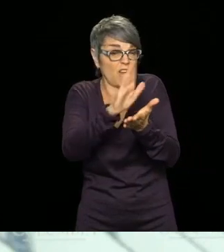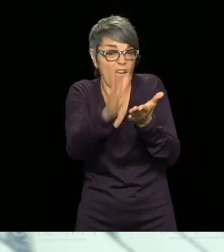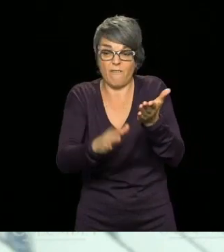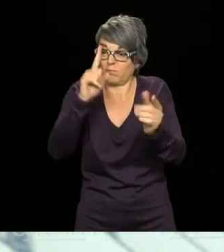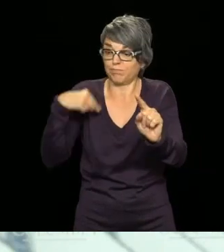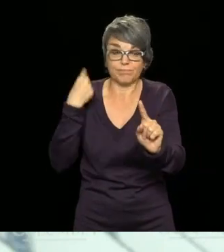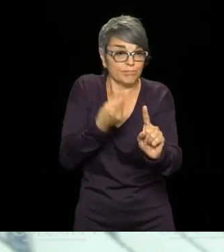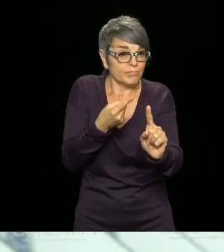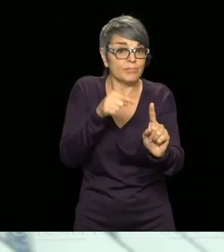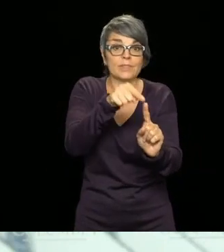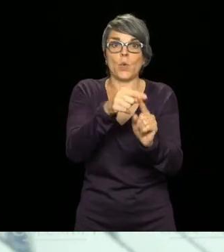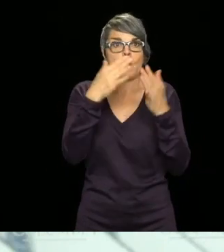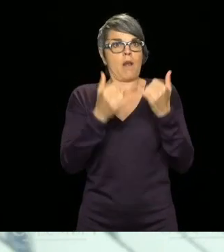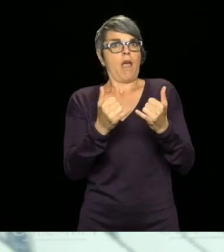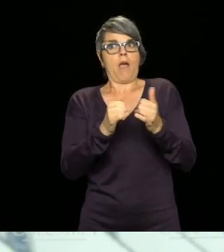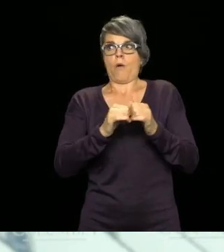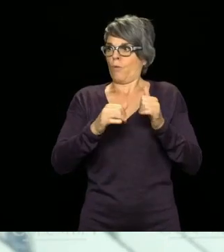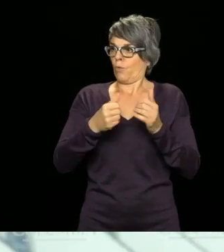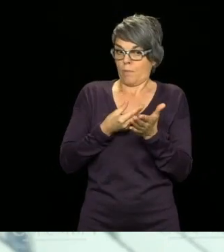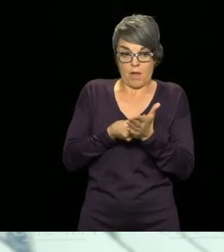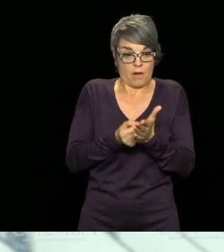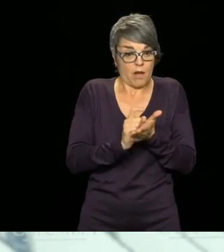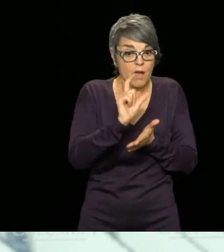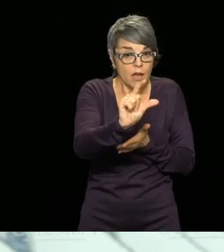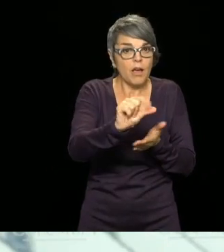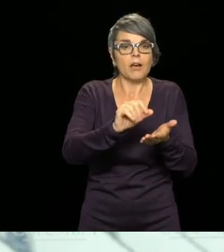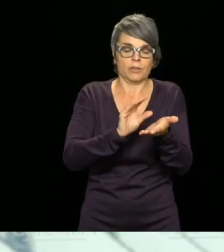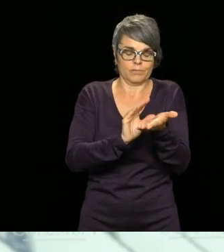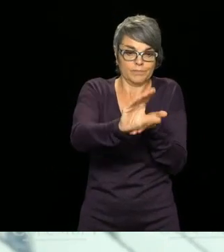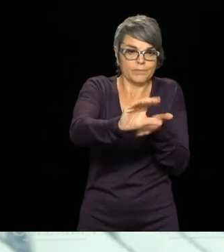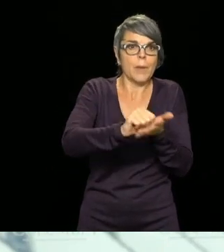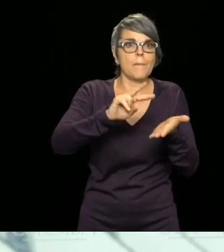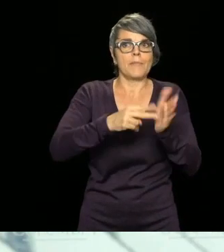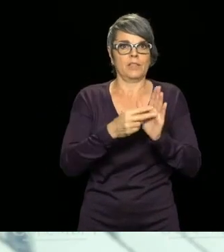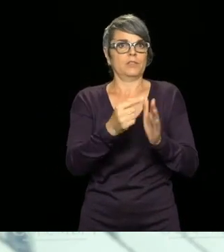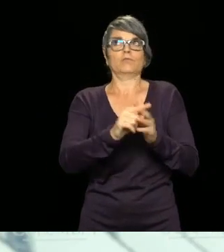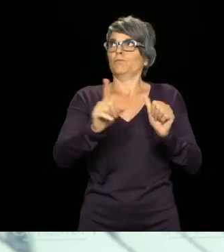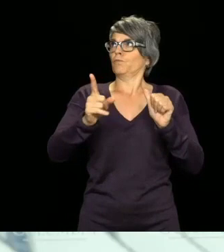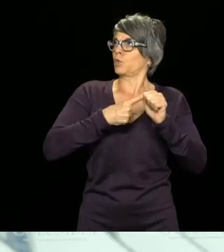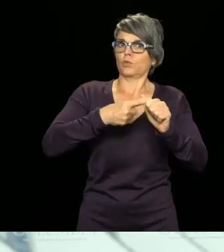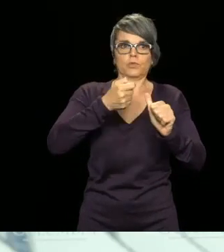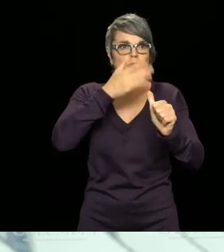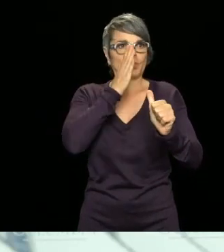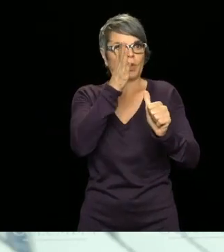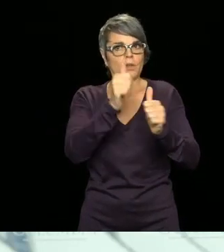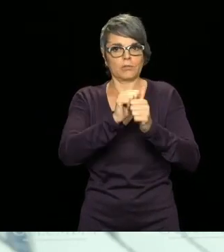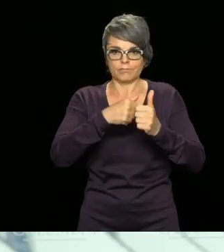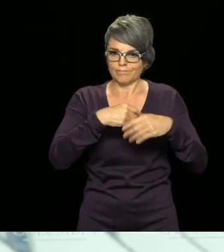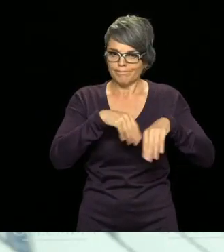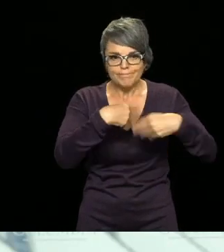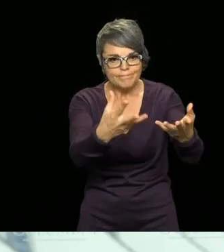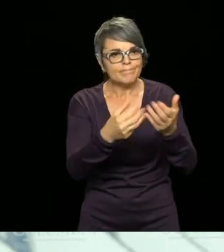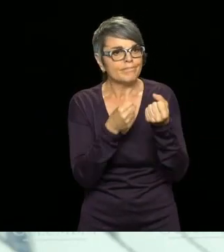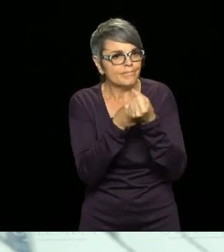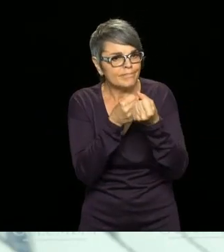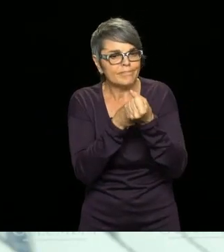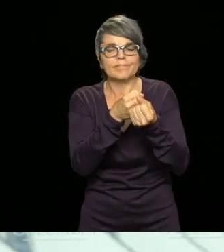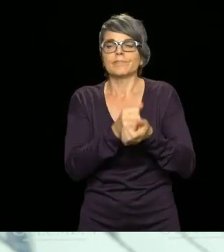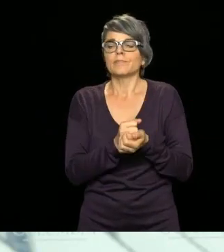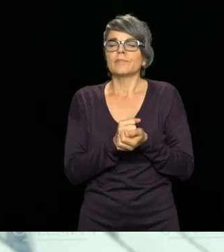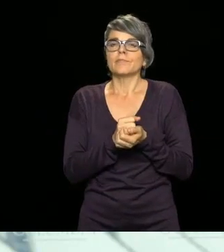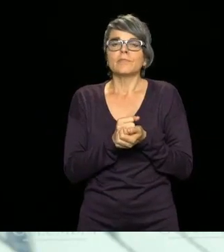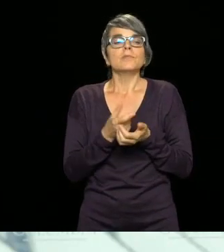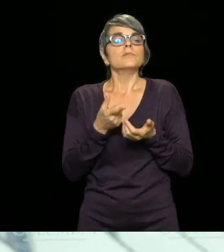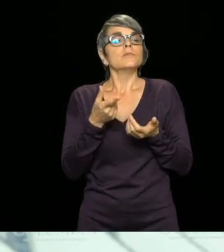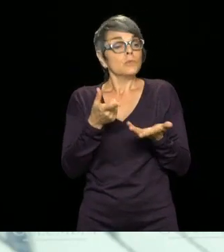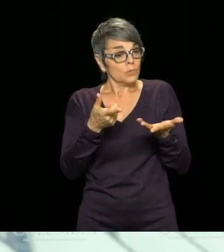for a first time that they will be able to do that. So we're expecting a variety of services to be provided